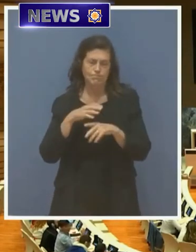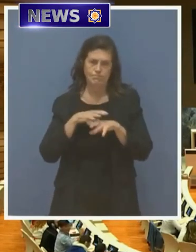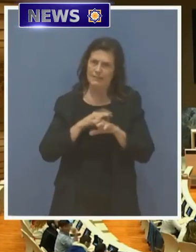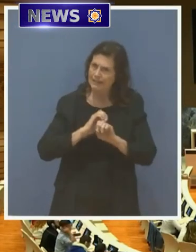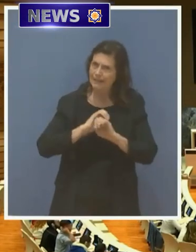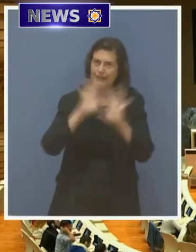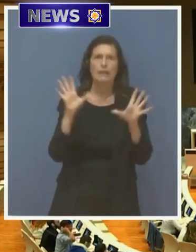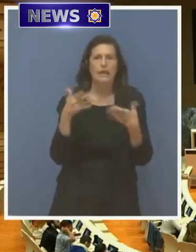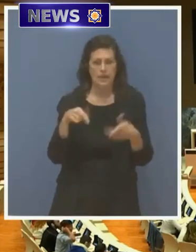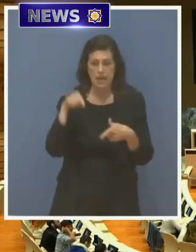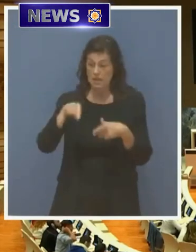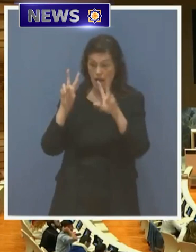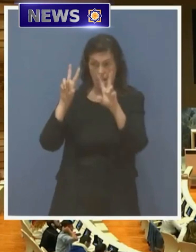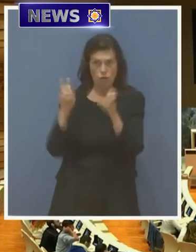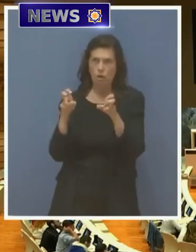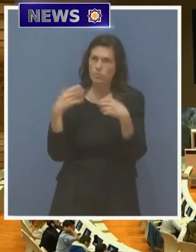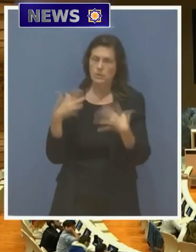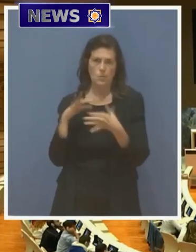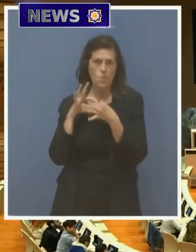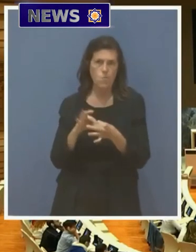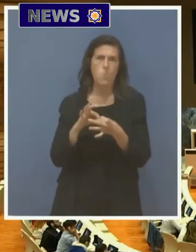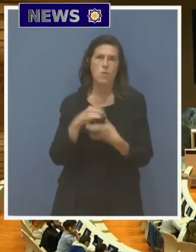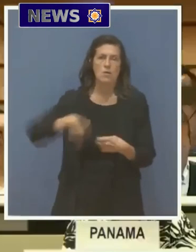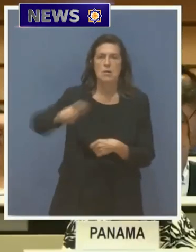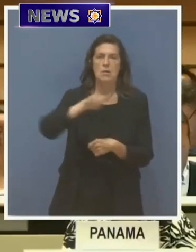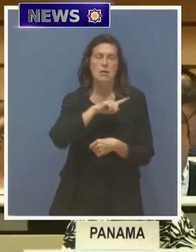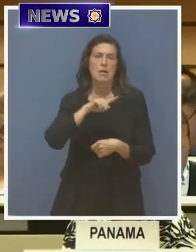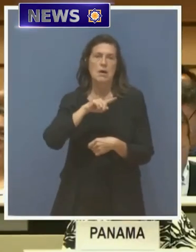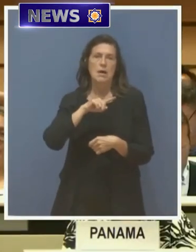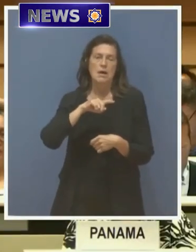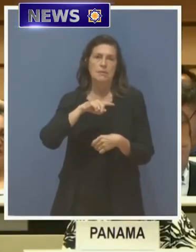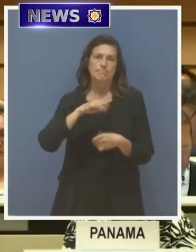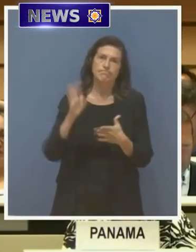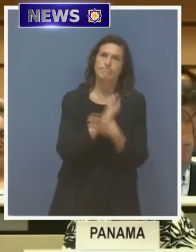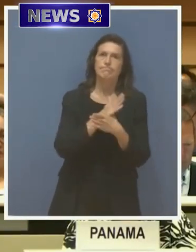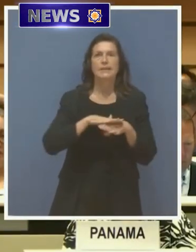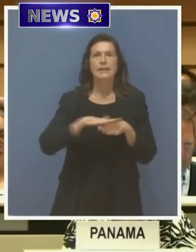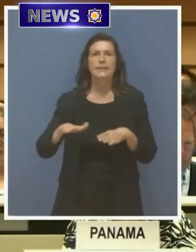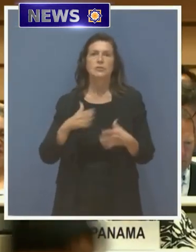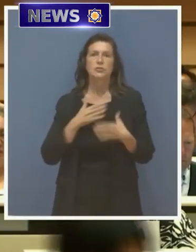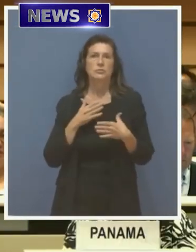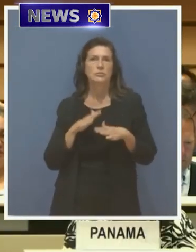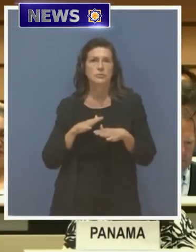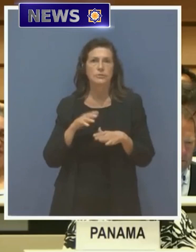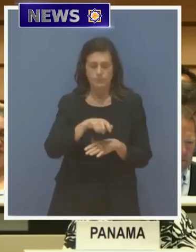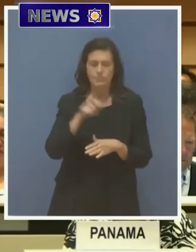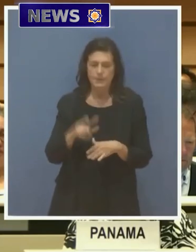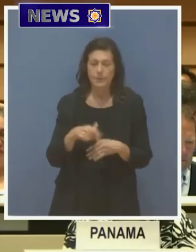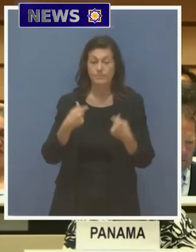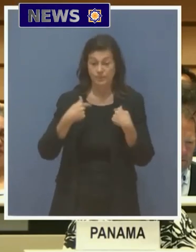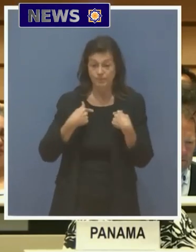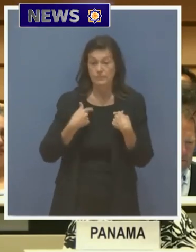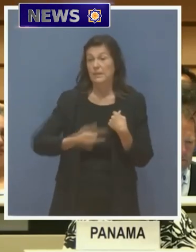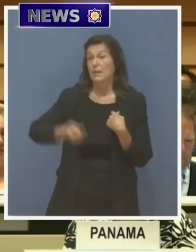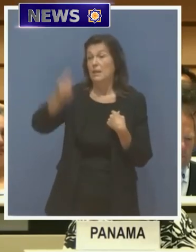into account the continuity of this Nansen Passport in direct and practical application of their right to self-determination until